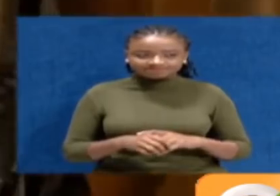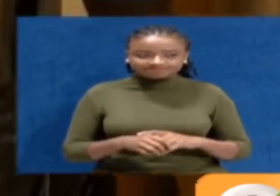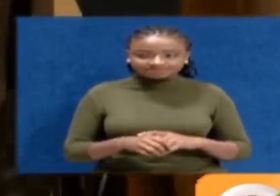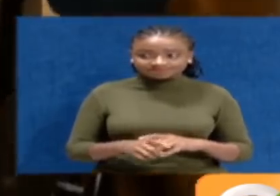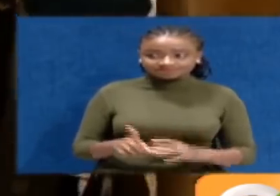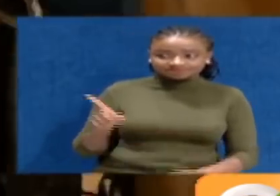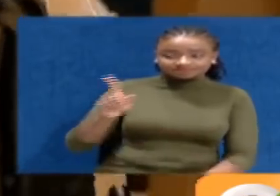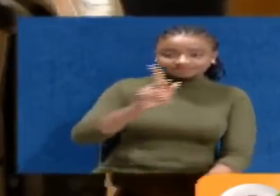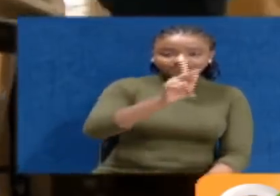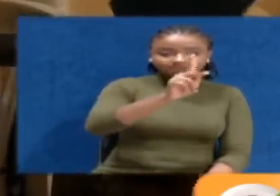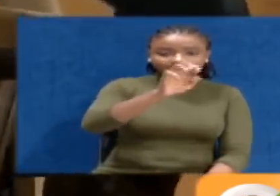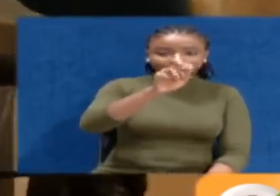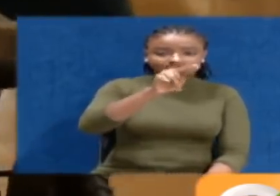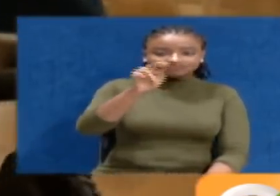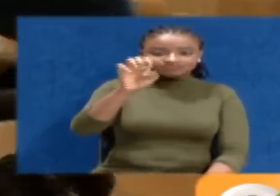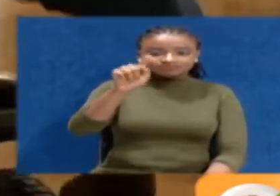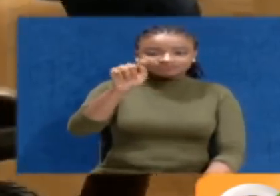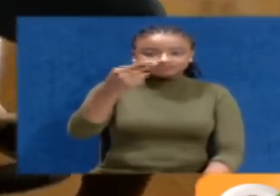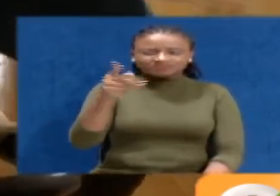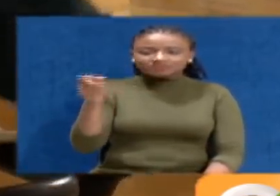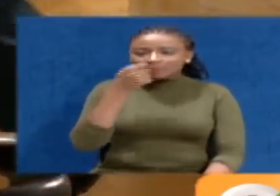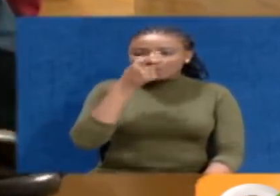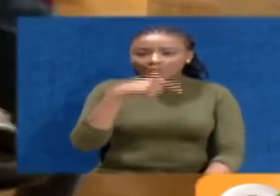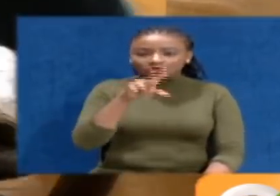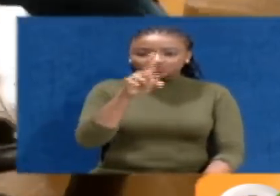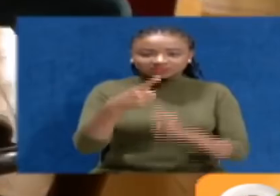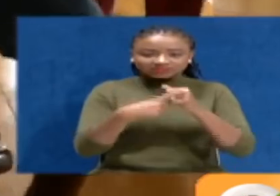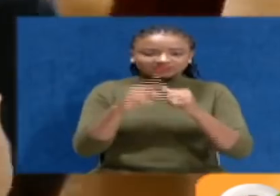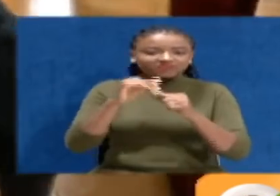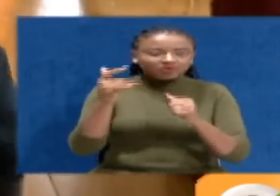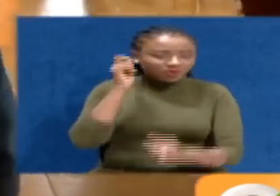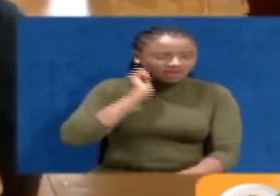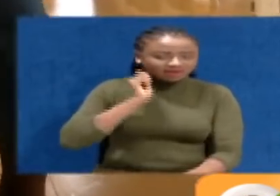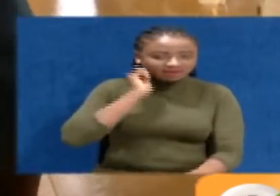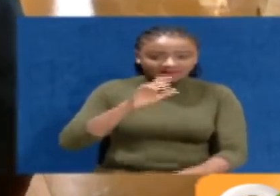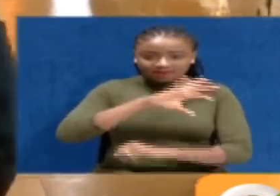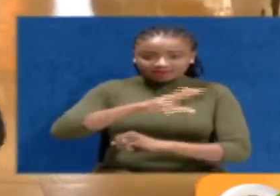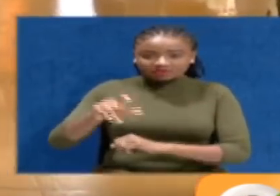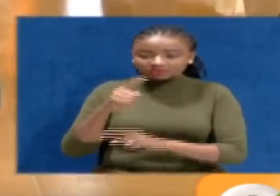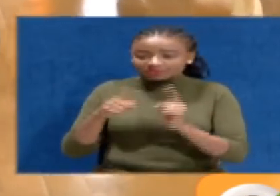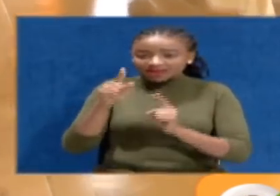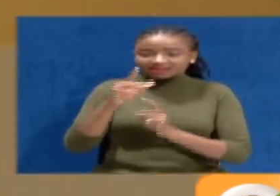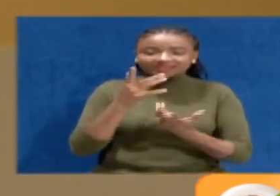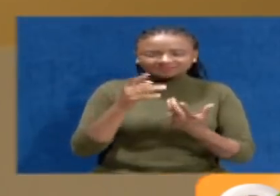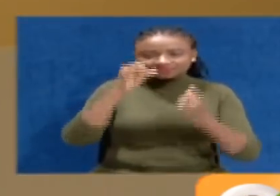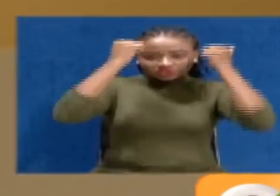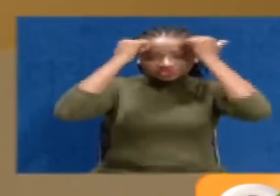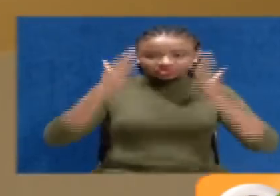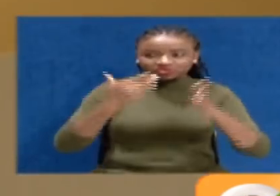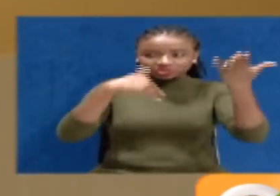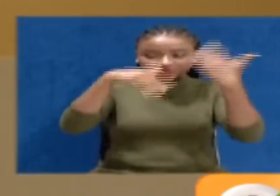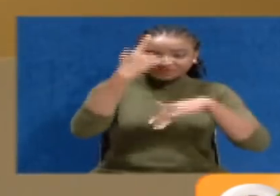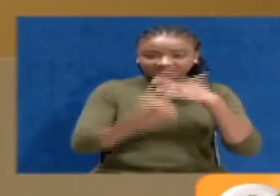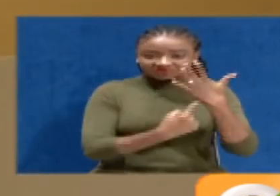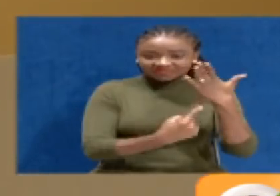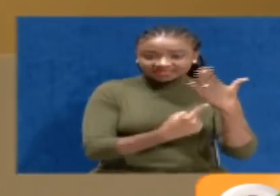Kenneth Kipsang is 26 years old. He is from Aldai, Nandi County, but he's a student at the Taita Taveta